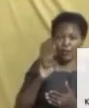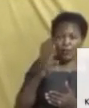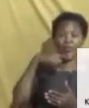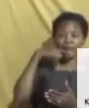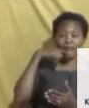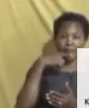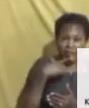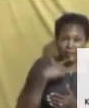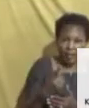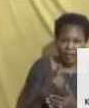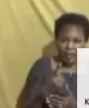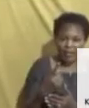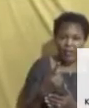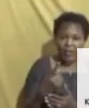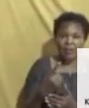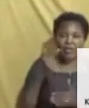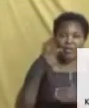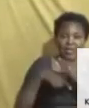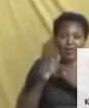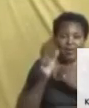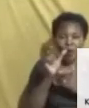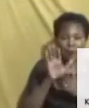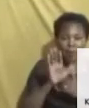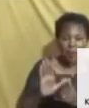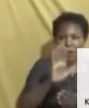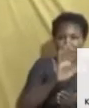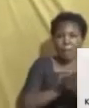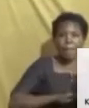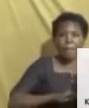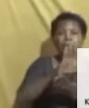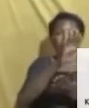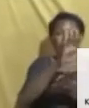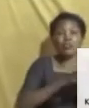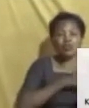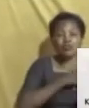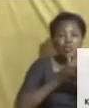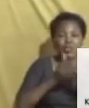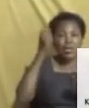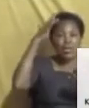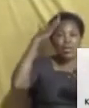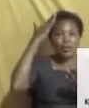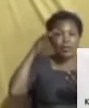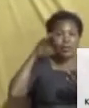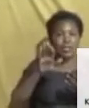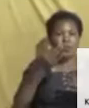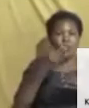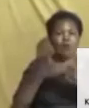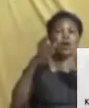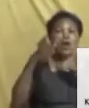said, in his words, the basic structure reminds him of a house.